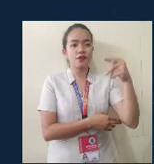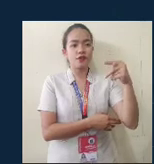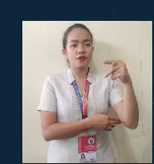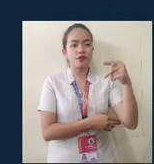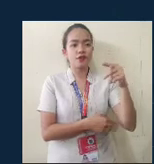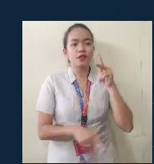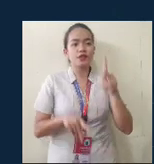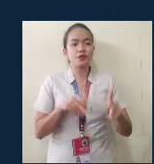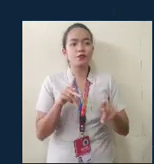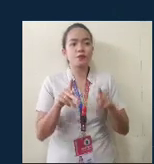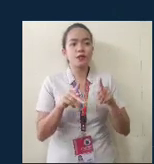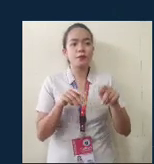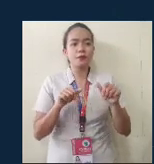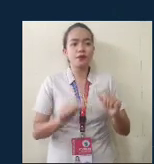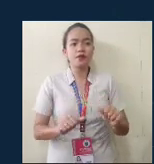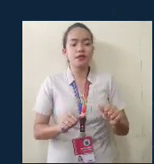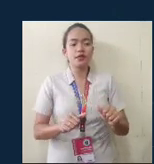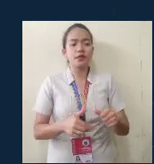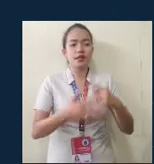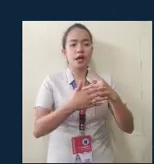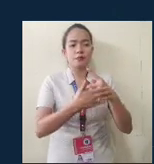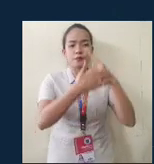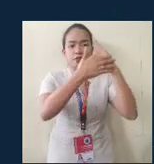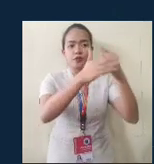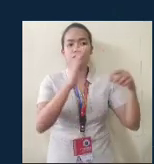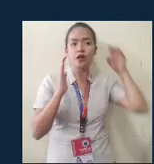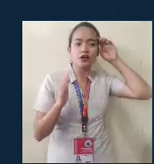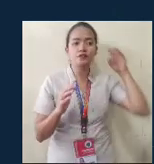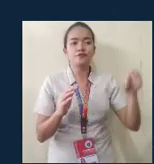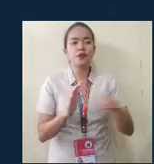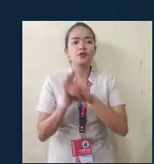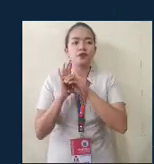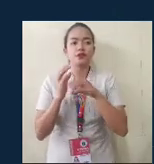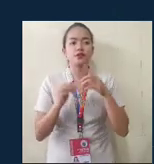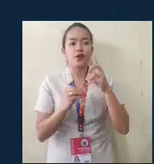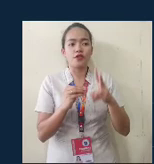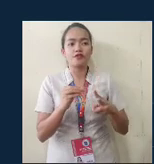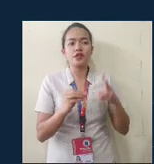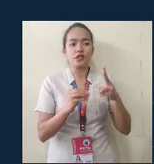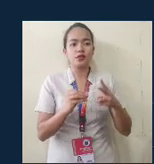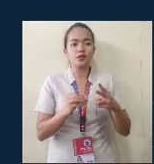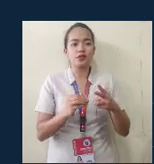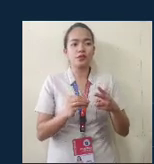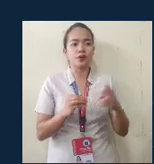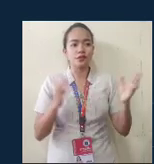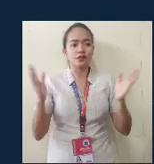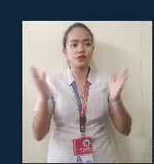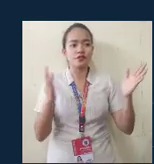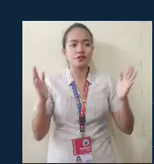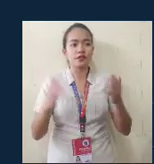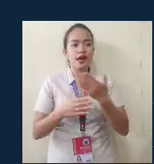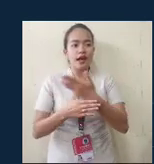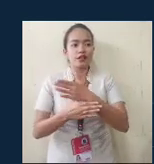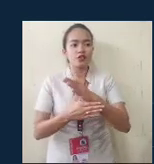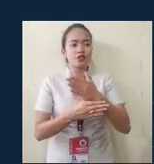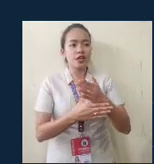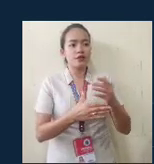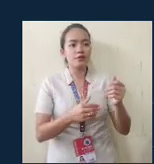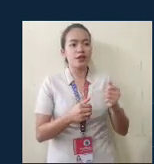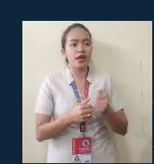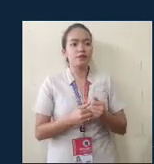the service and share them with their followers or with select group of friends.